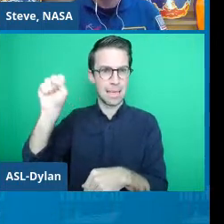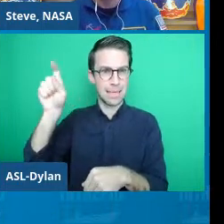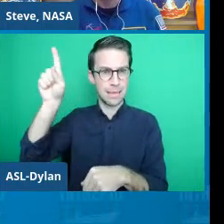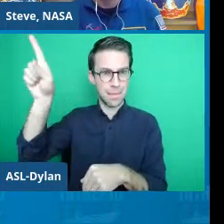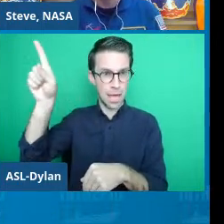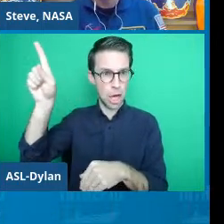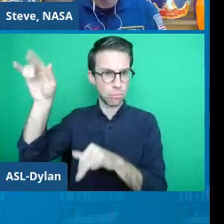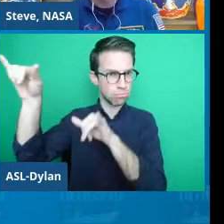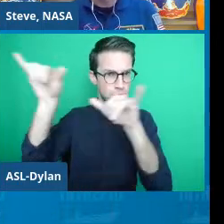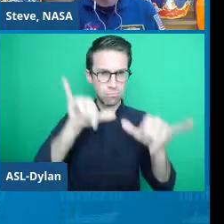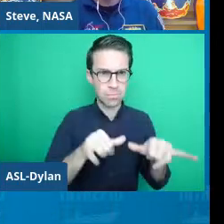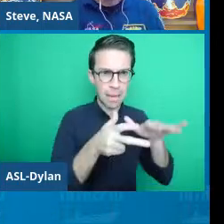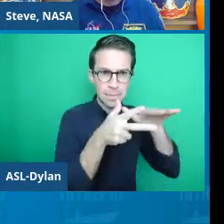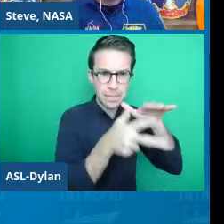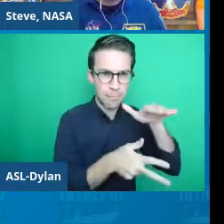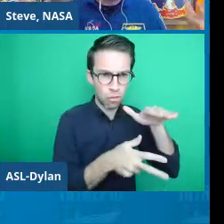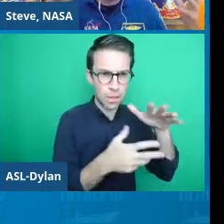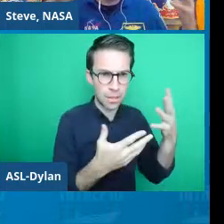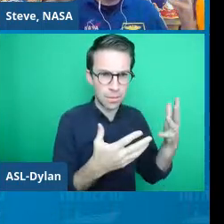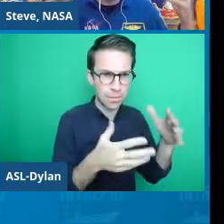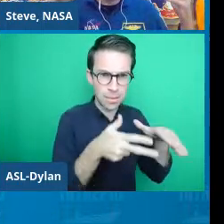a cylindrical